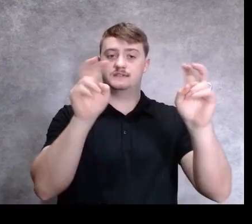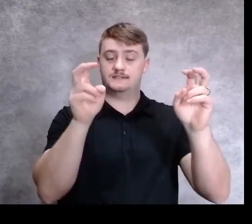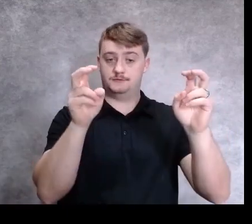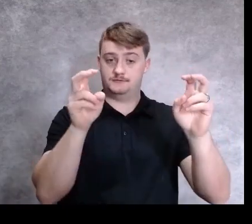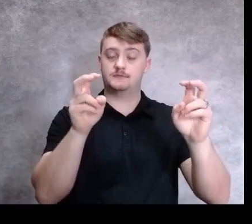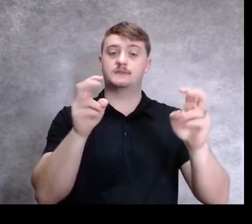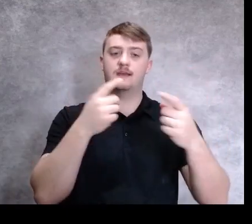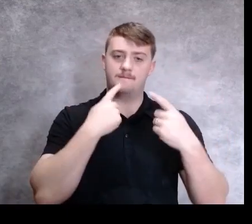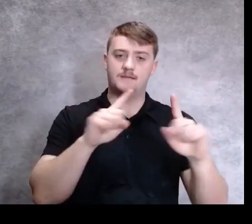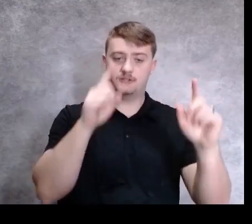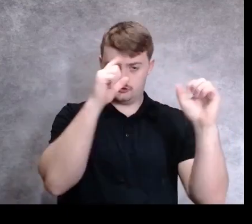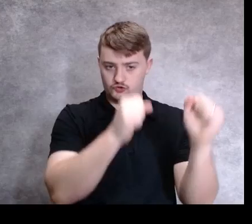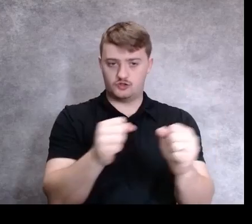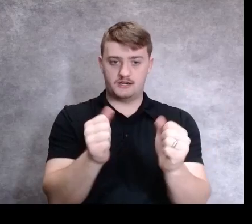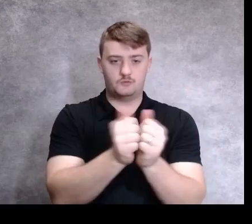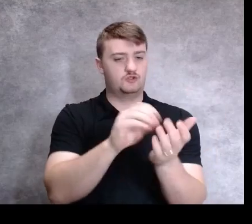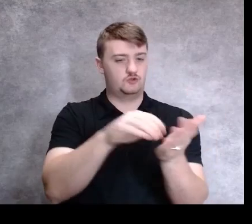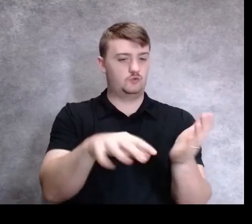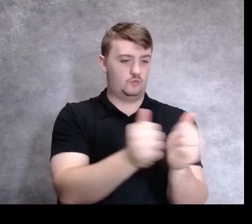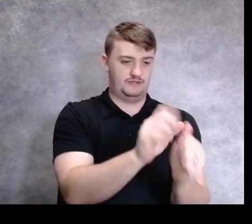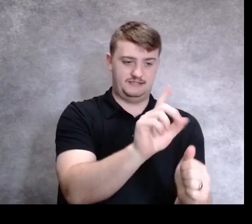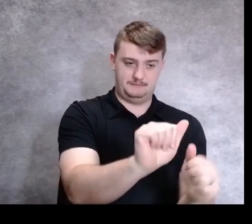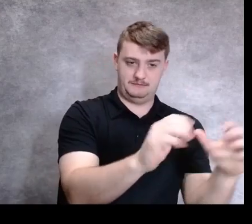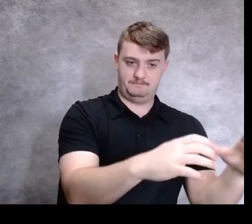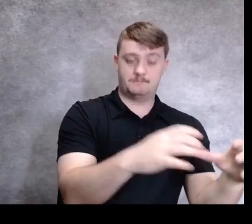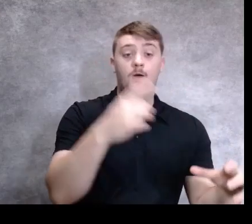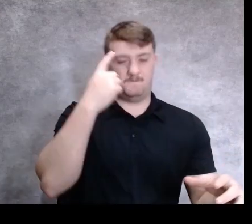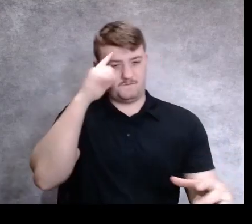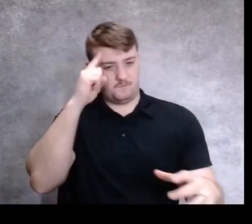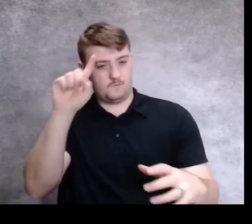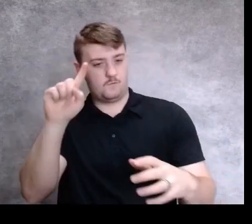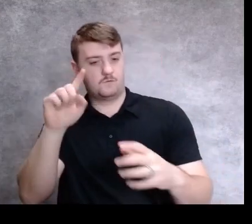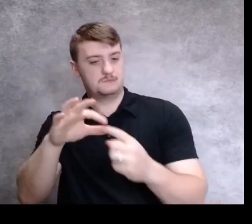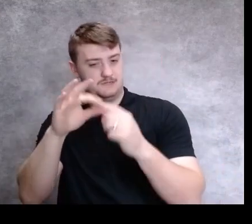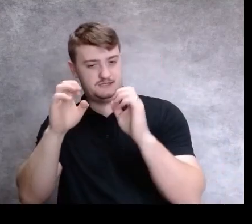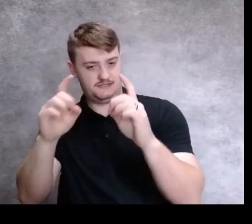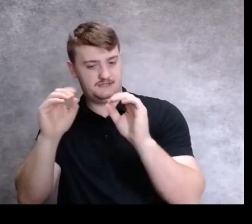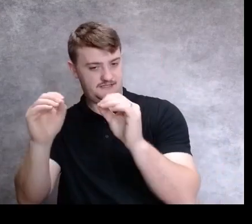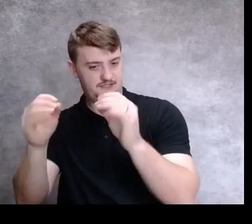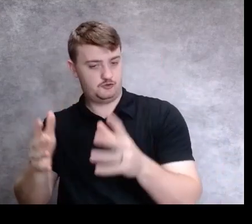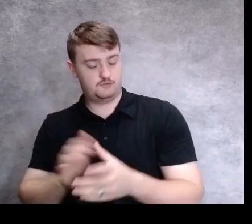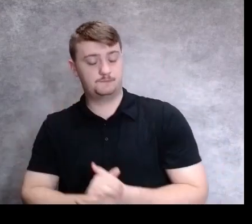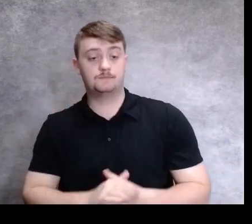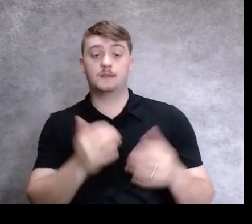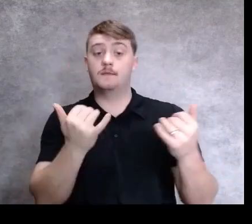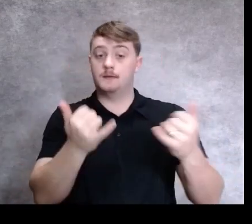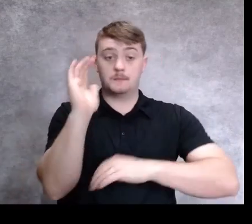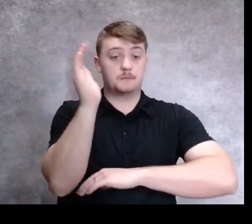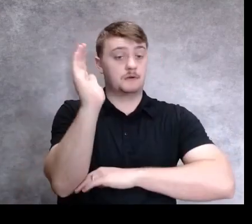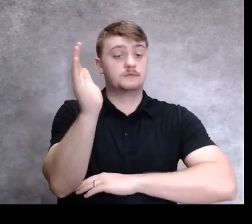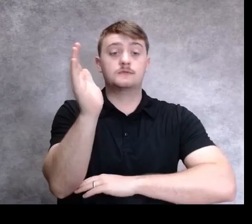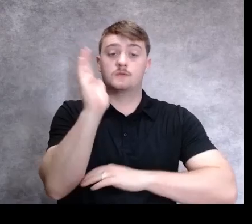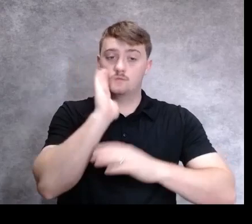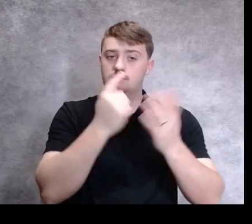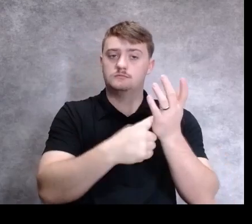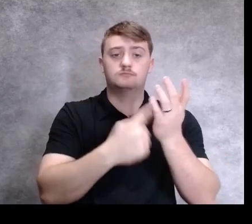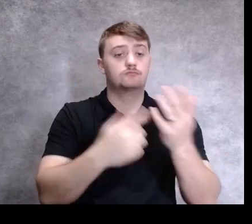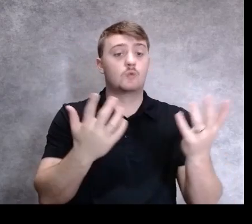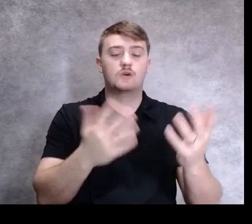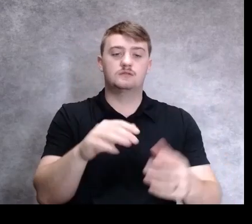on effective strategies for students with disabilities for special education teachers. In this presentation, we will